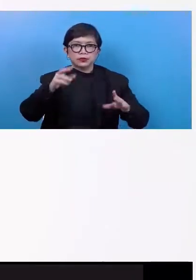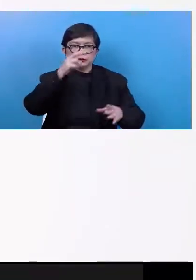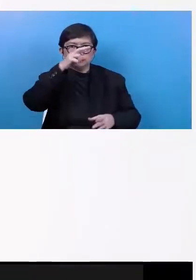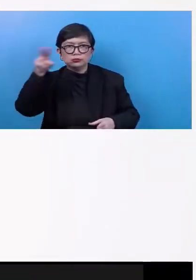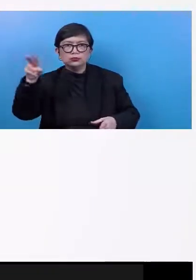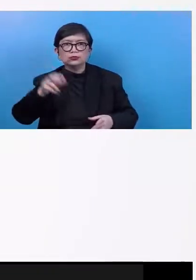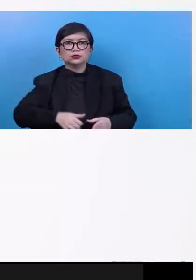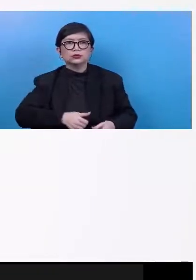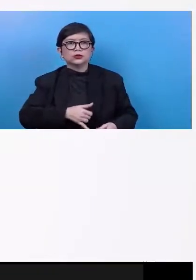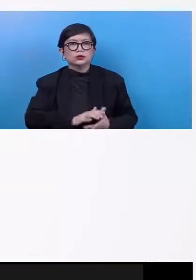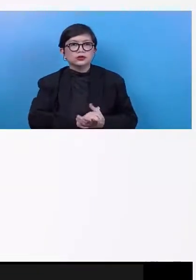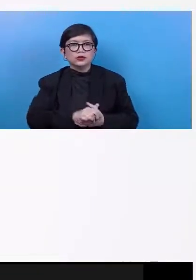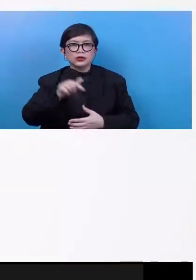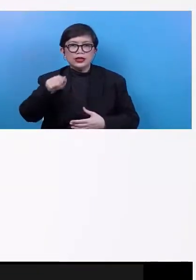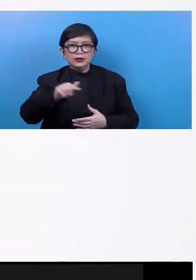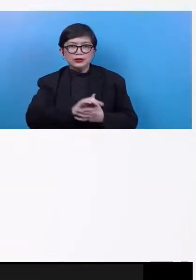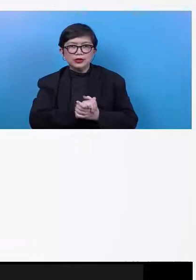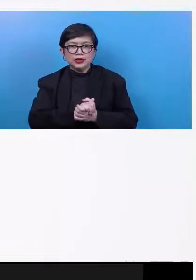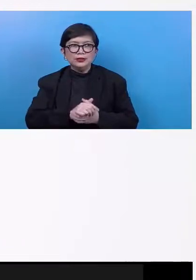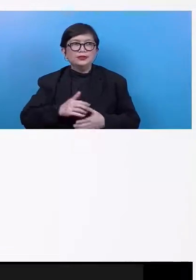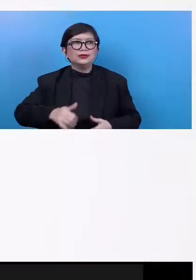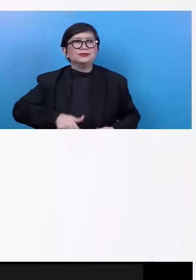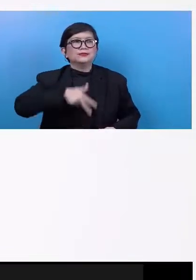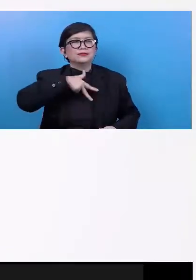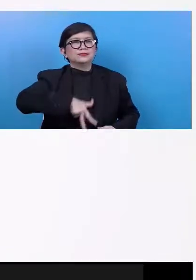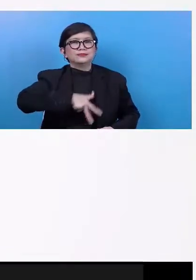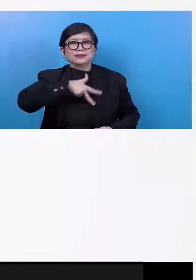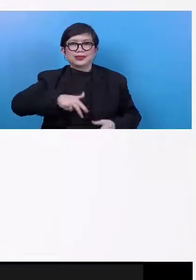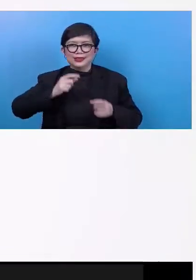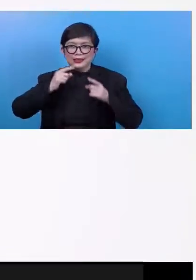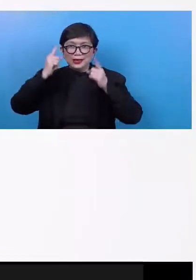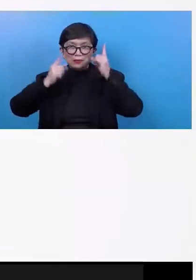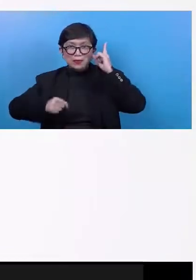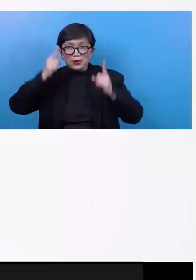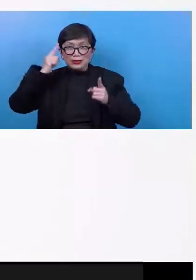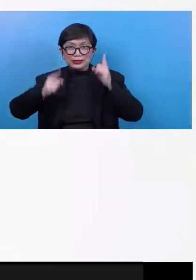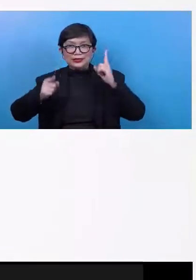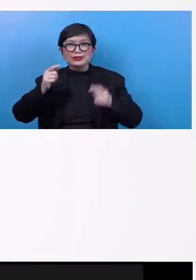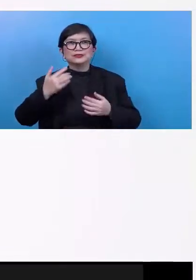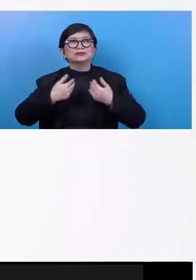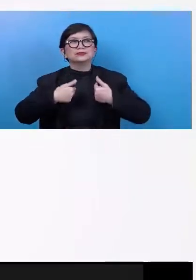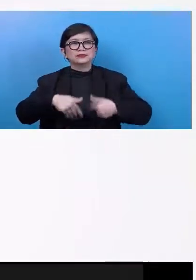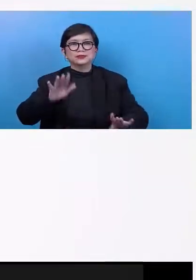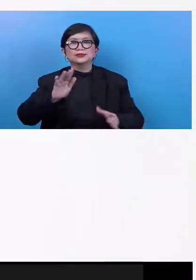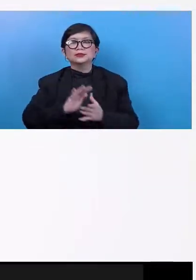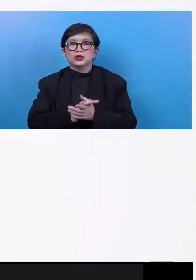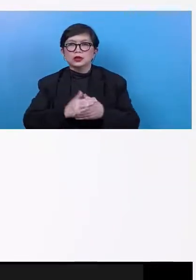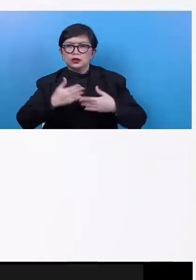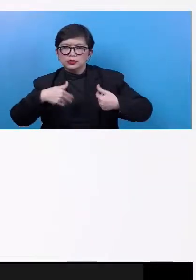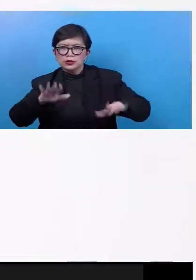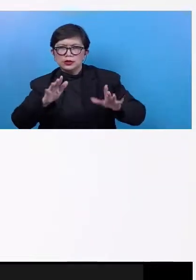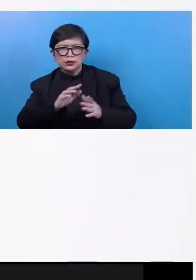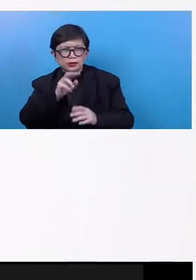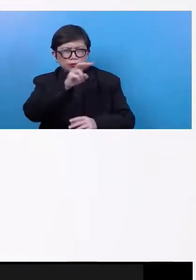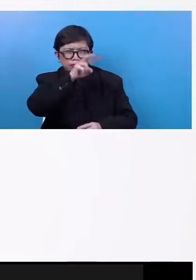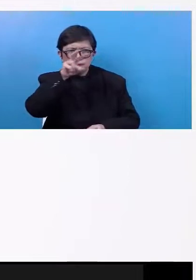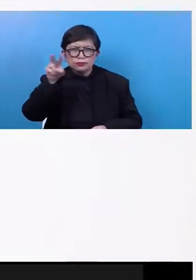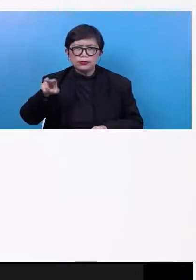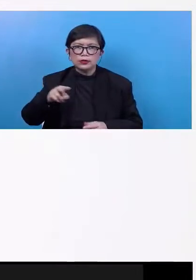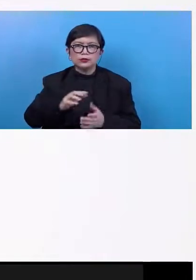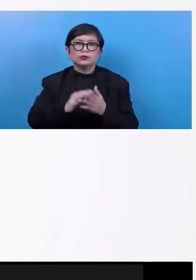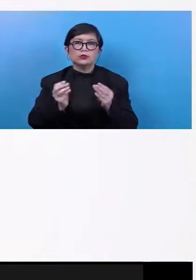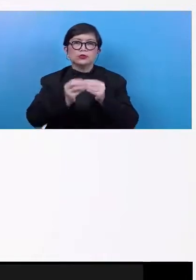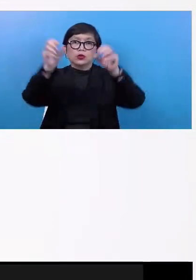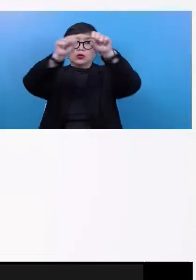best delivered by adopting a localization approach, where we actually create a mechanism that actually takes into account